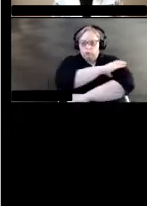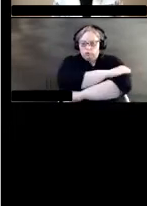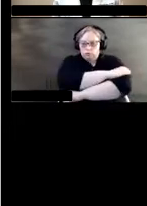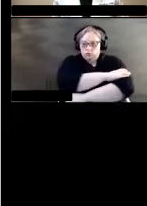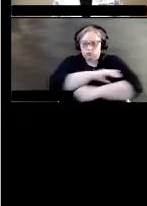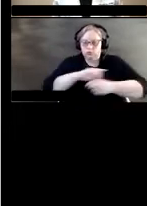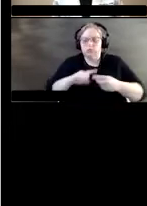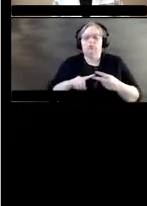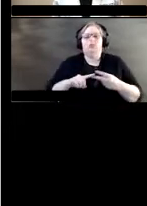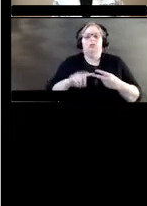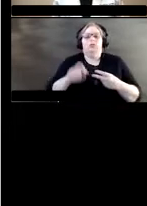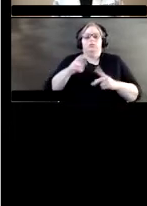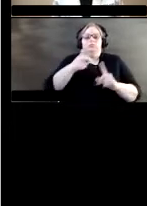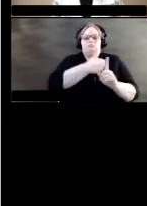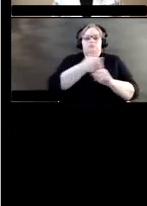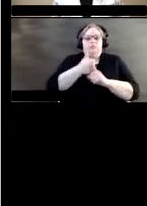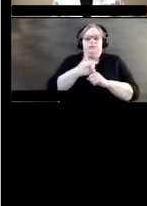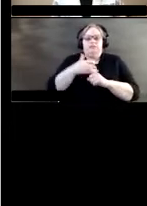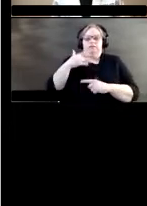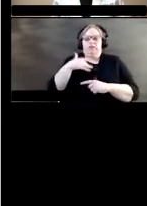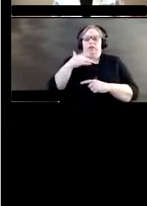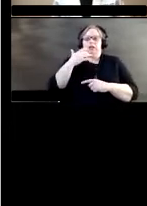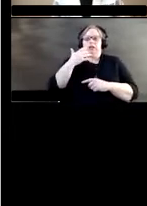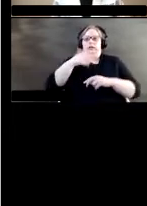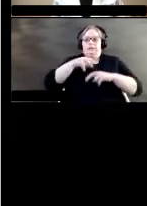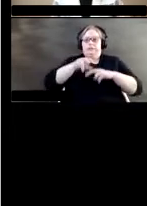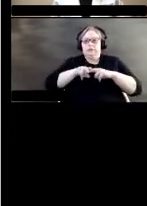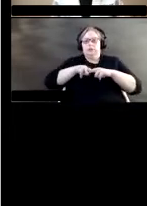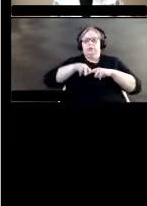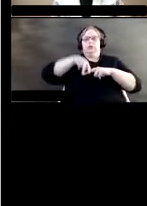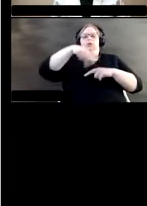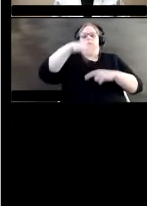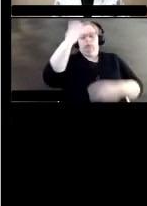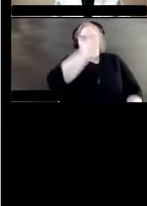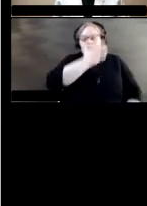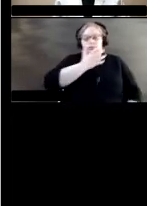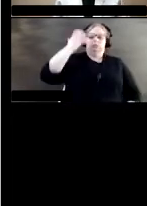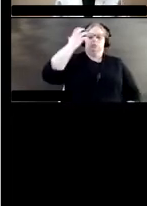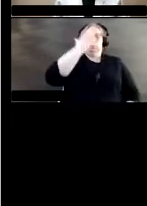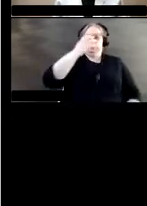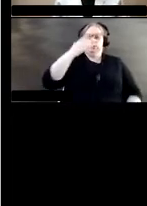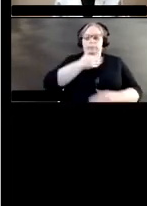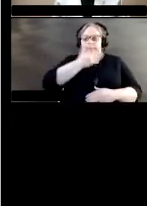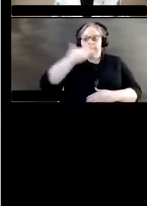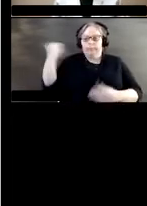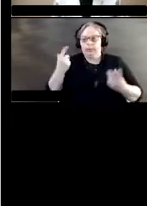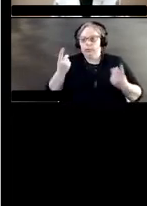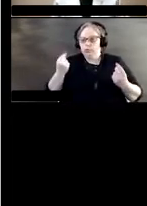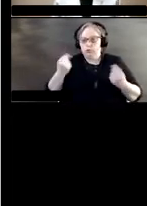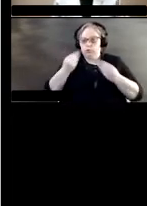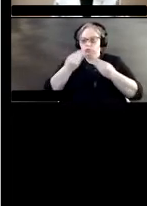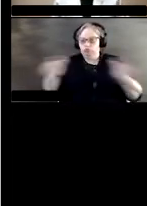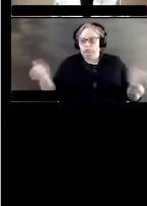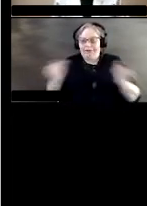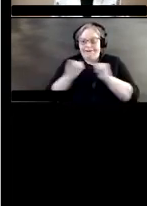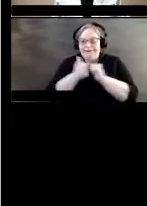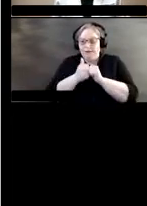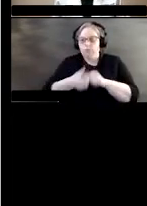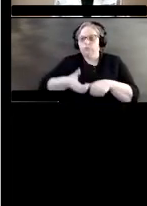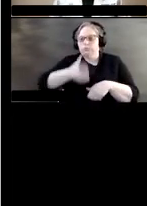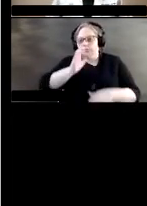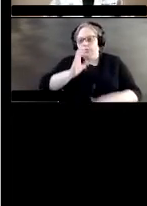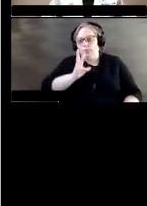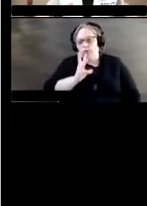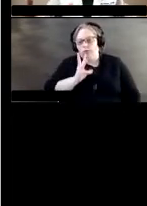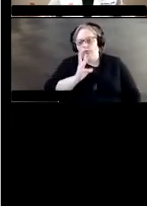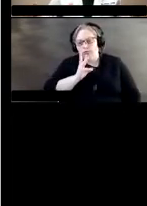having a dizziness when you go from sitting to standing. The best natural treatment for that is water. If